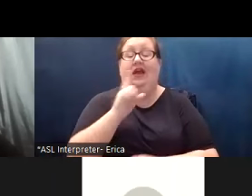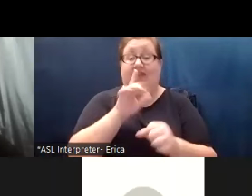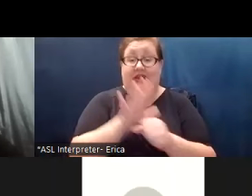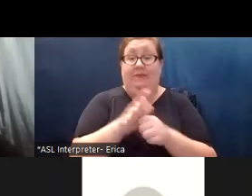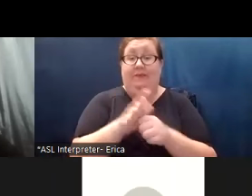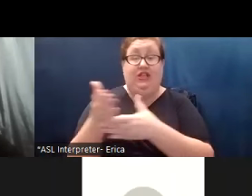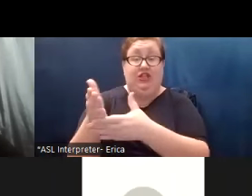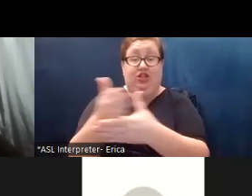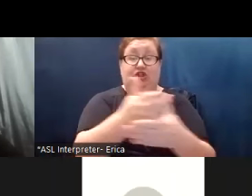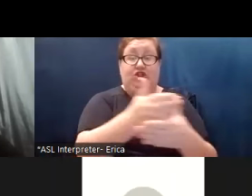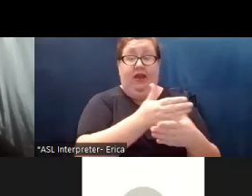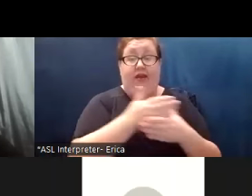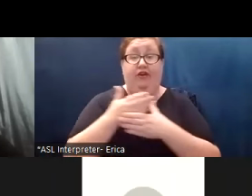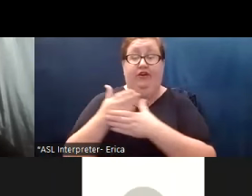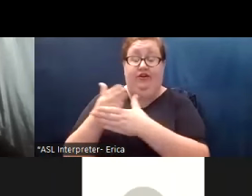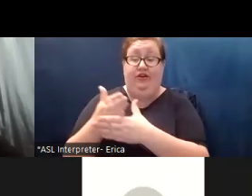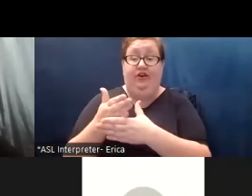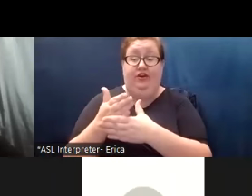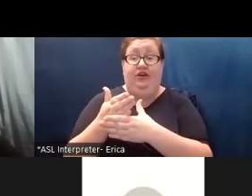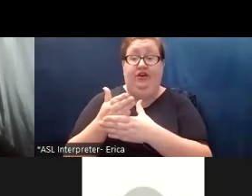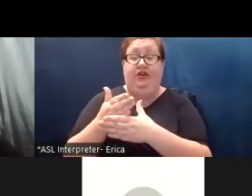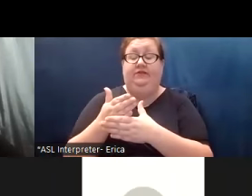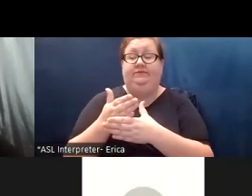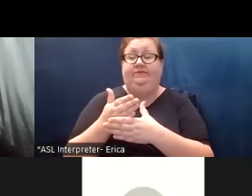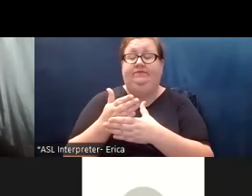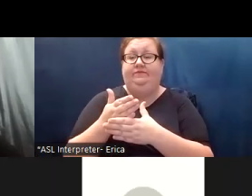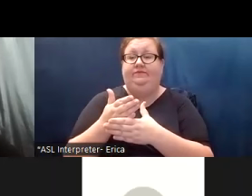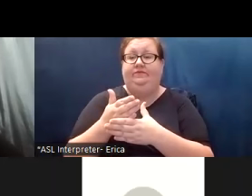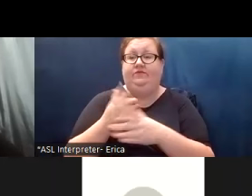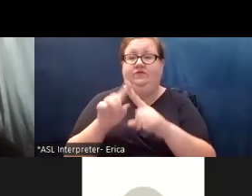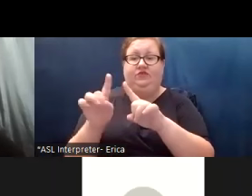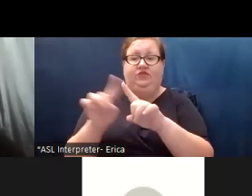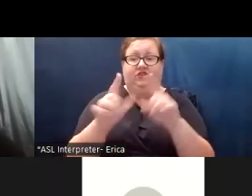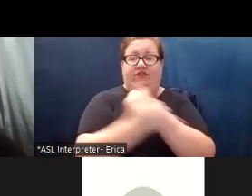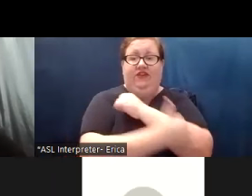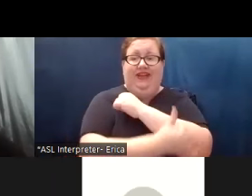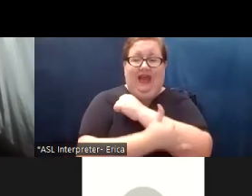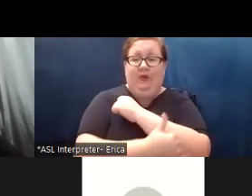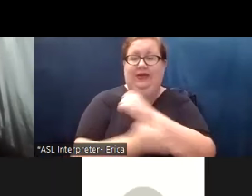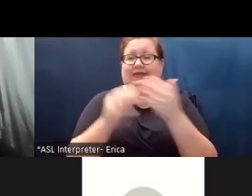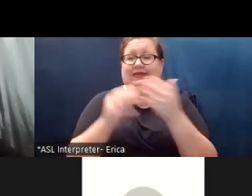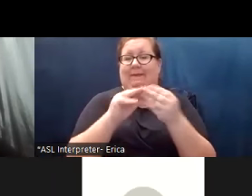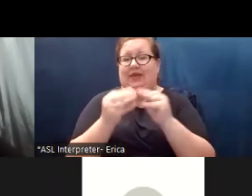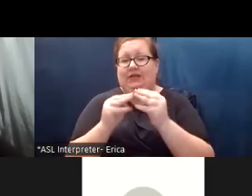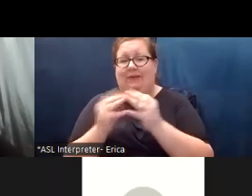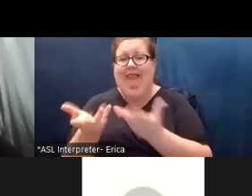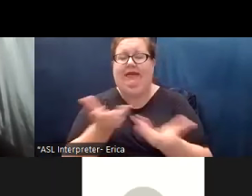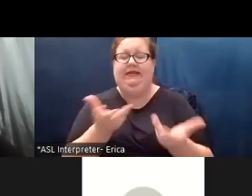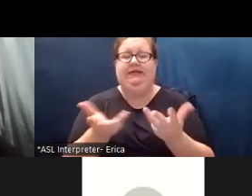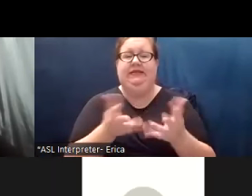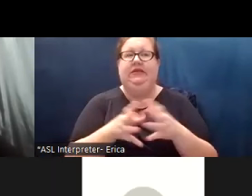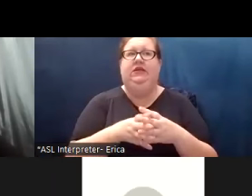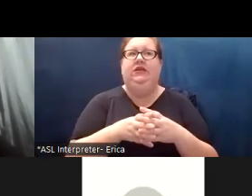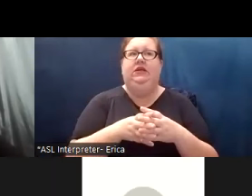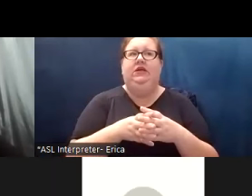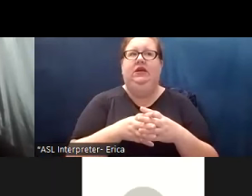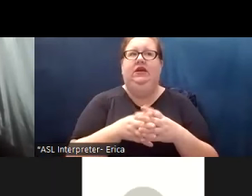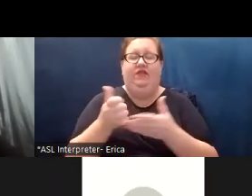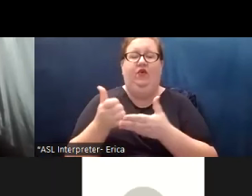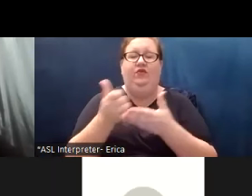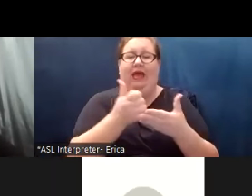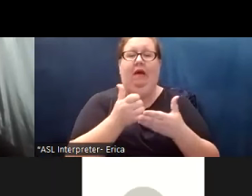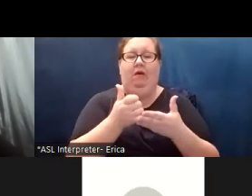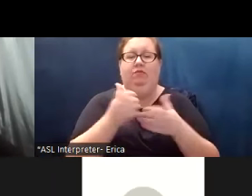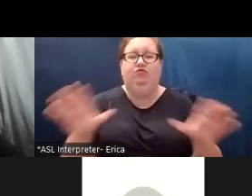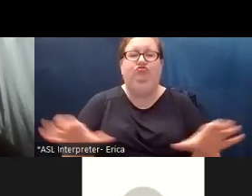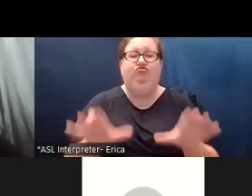shared across, participating counties or municipalities or what have you, help to drive